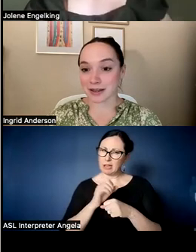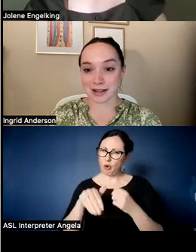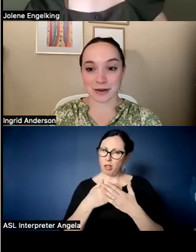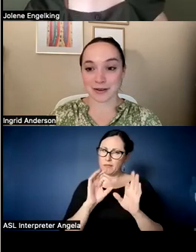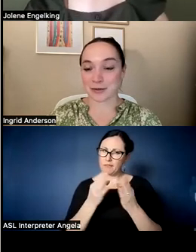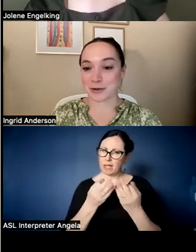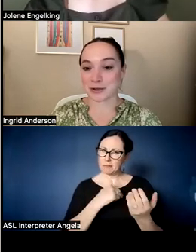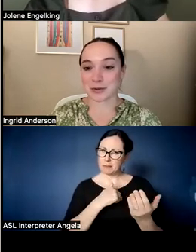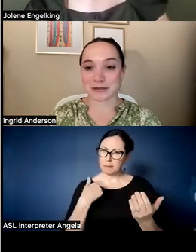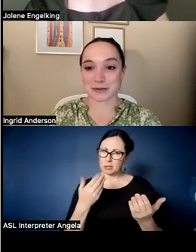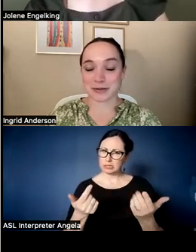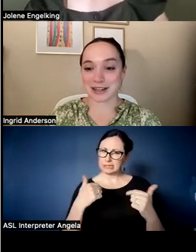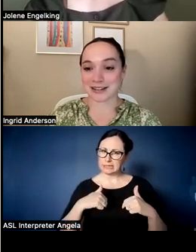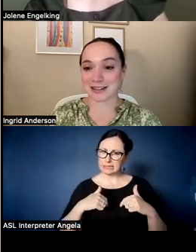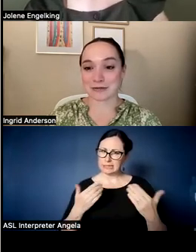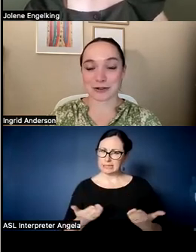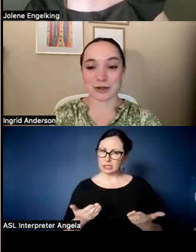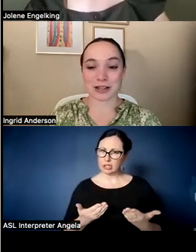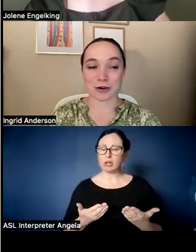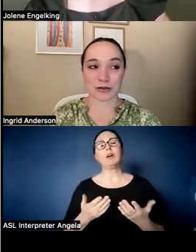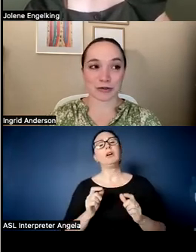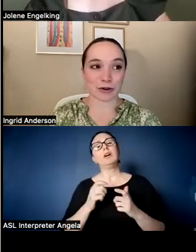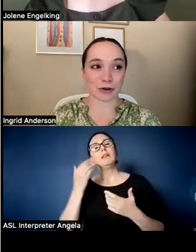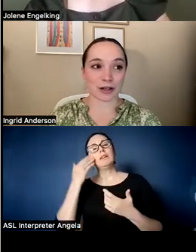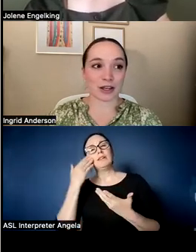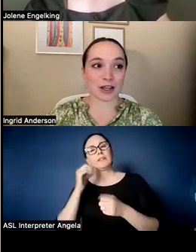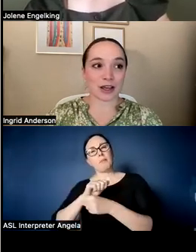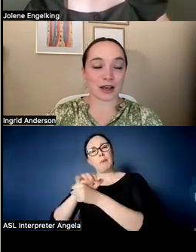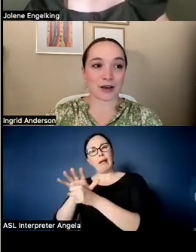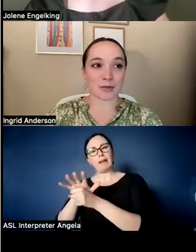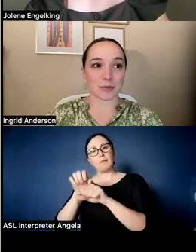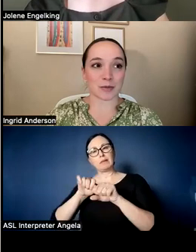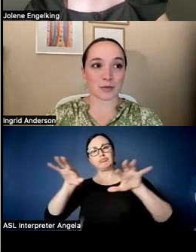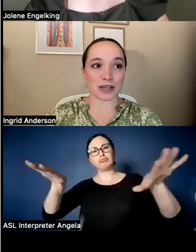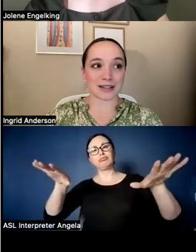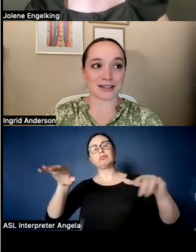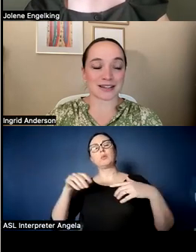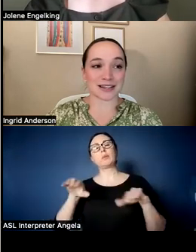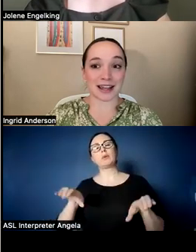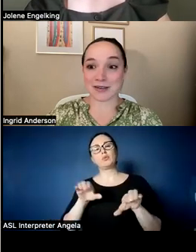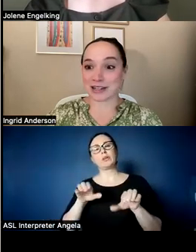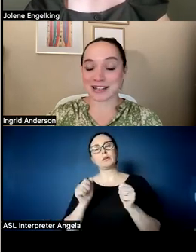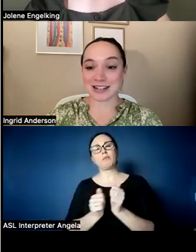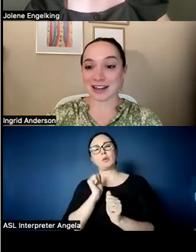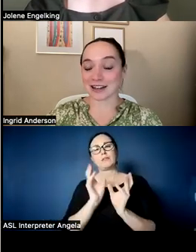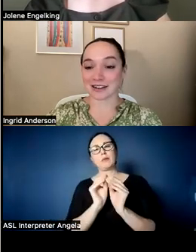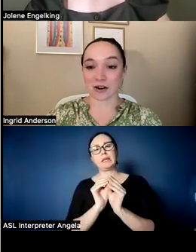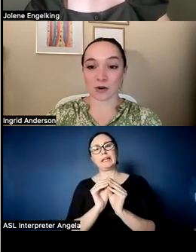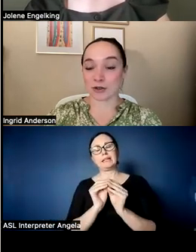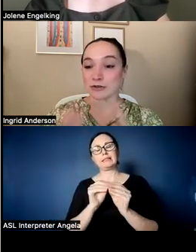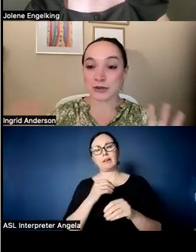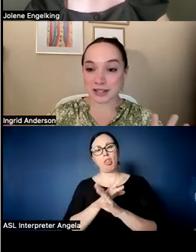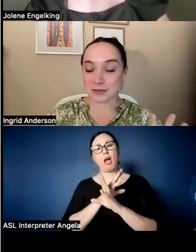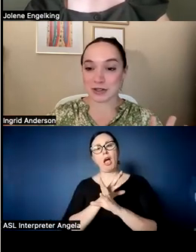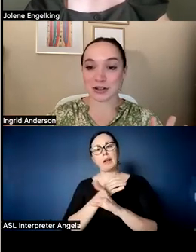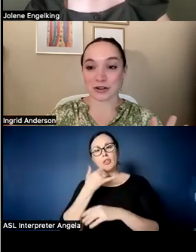of the pandemic, when we were doing most of our meetings either virtually or over the phone, we said, hey, we need to get a whole